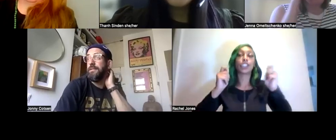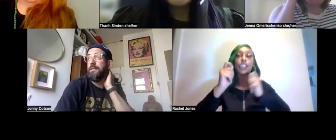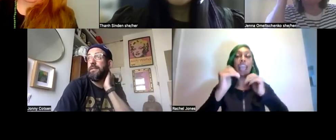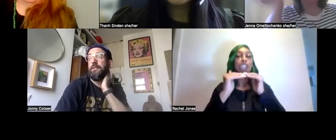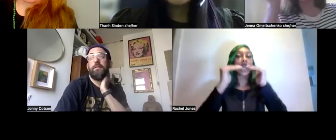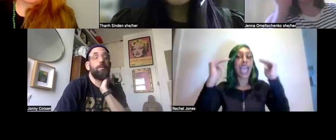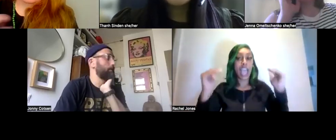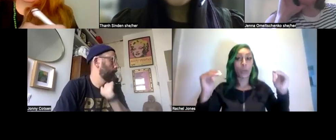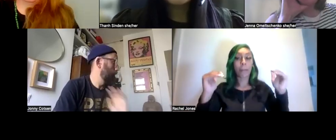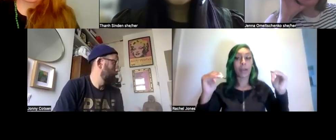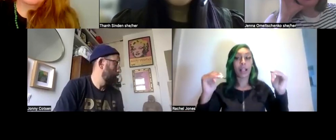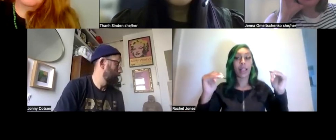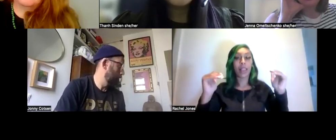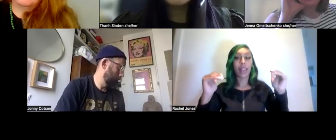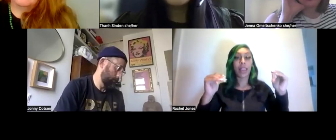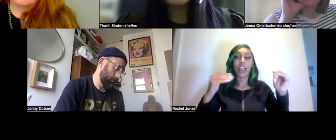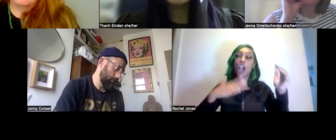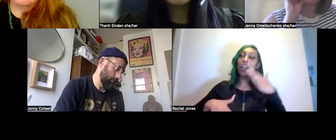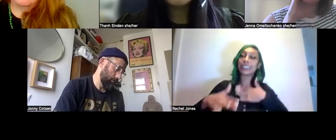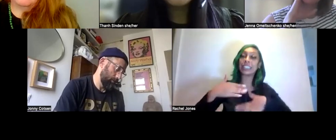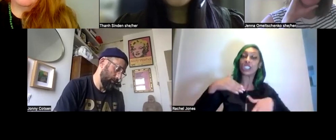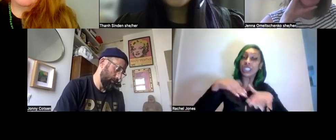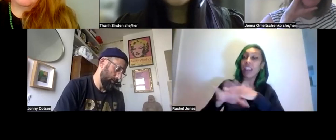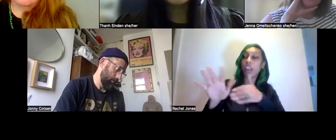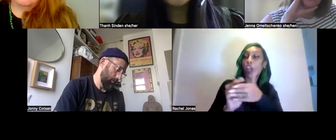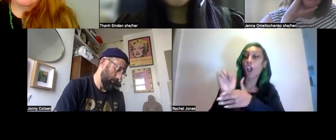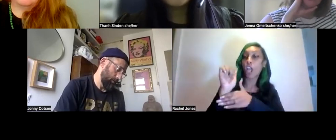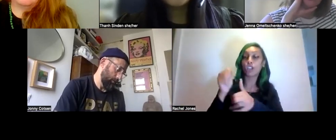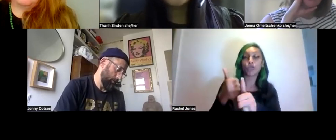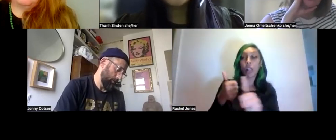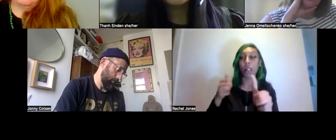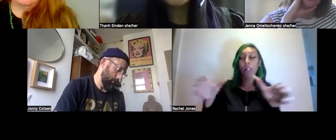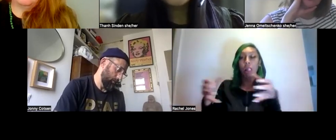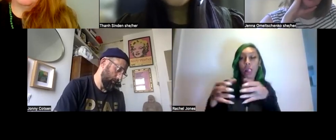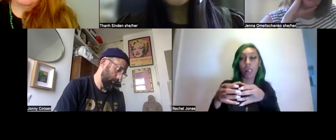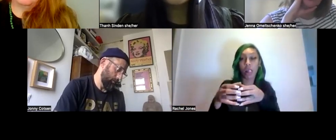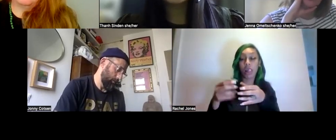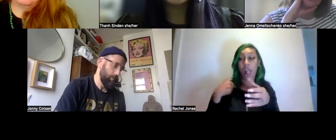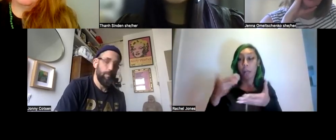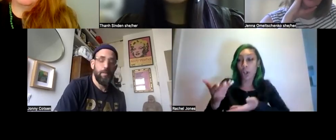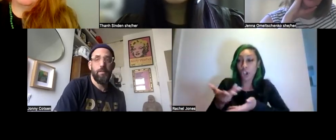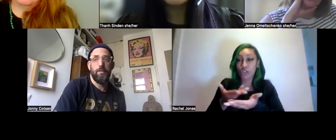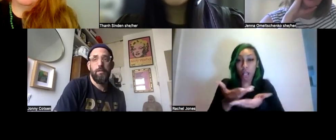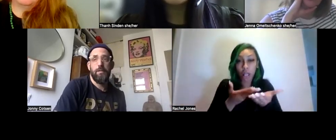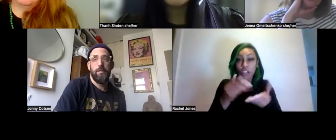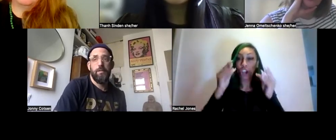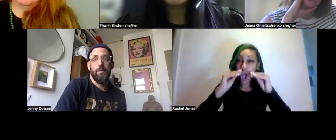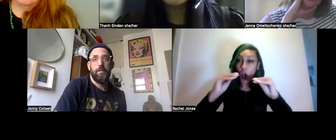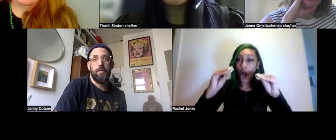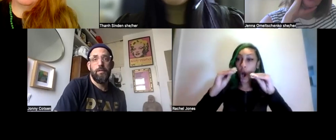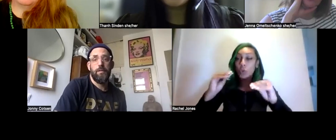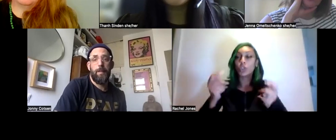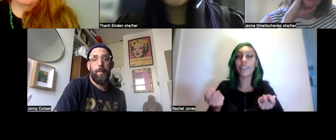inclusion in the cultural sector. So as an independent practitioner, consultant, coach and facilitator,